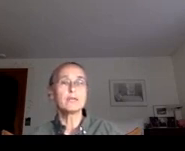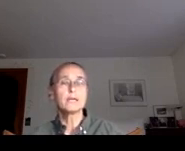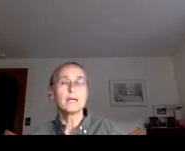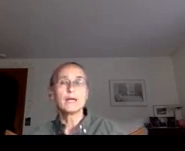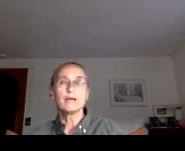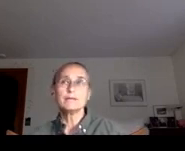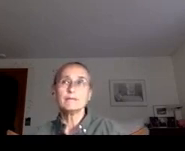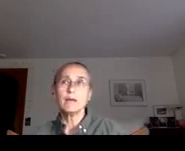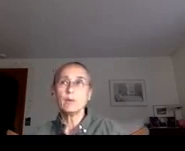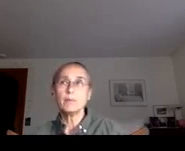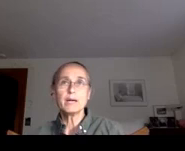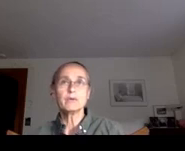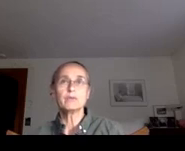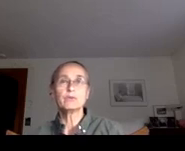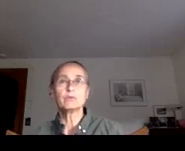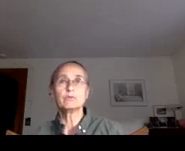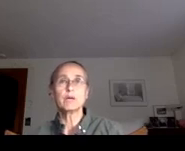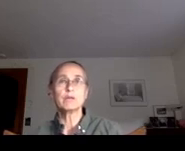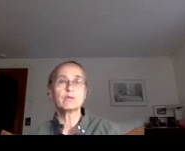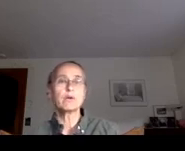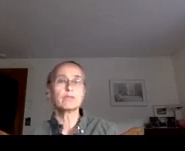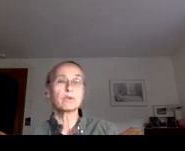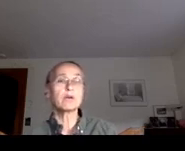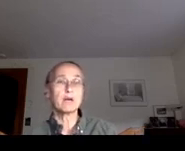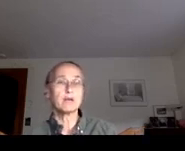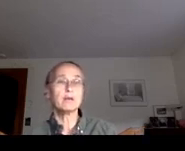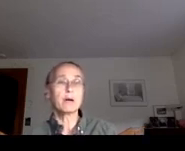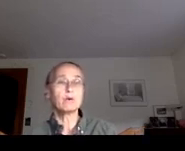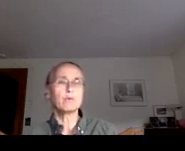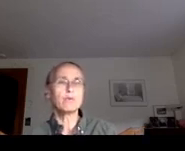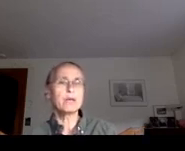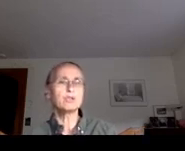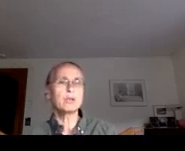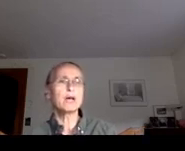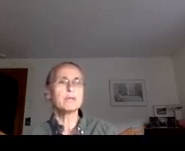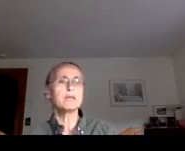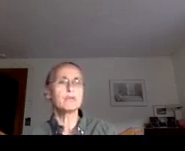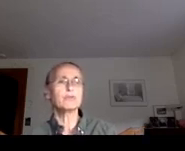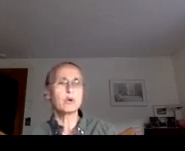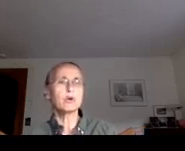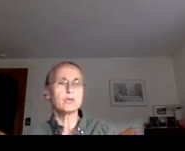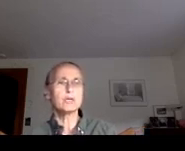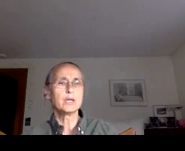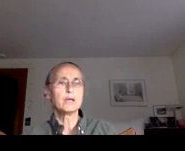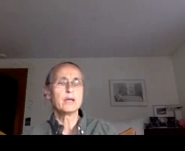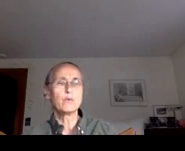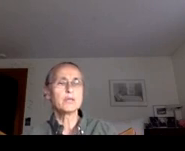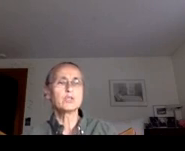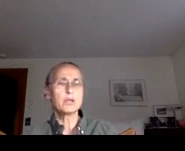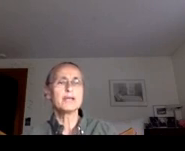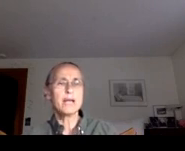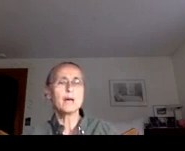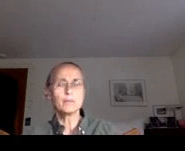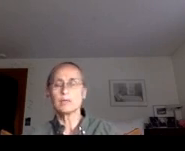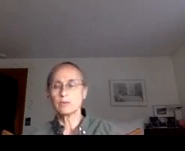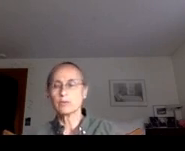hearing, and help parents to kind of trust their gut about when should I be concerned and when should